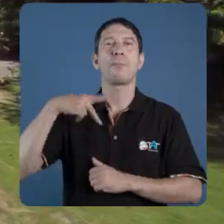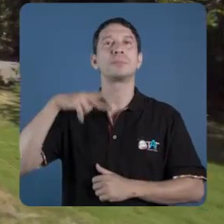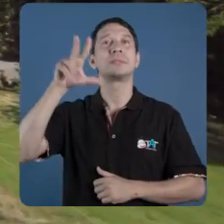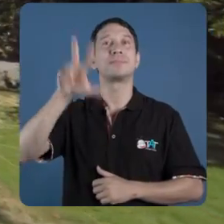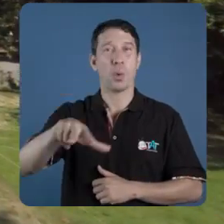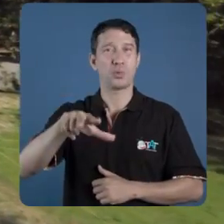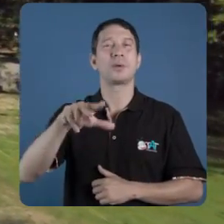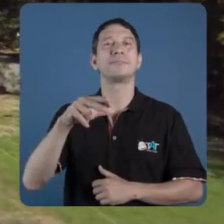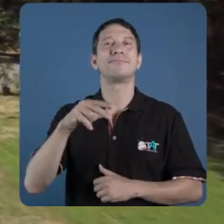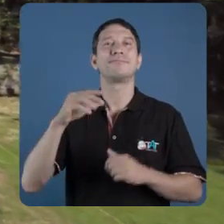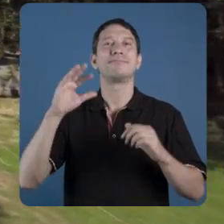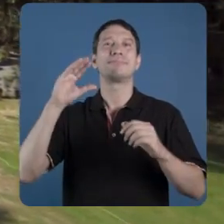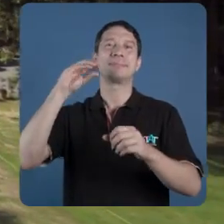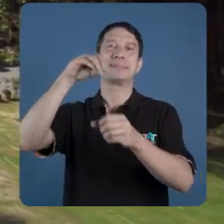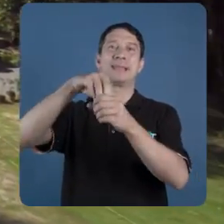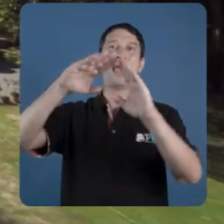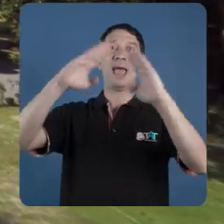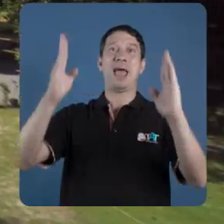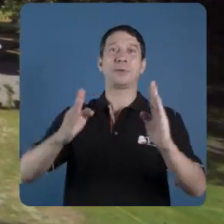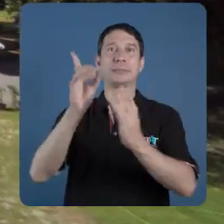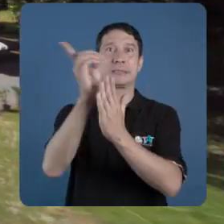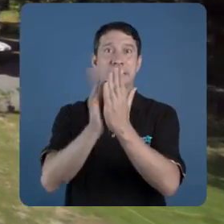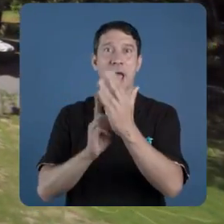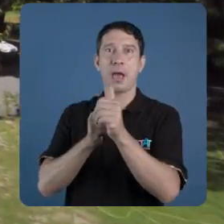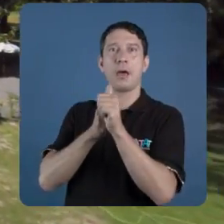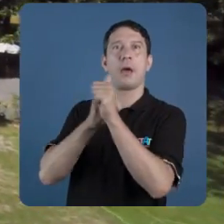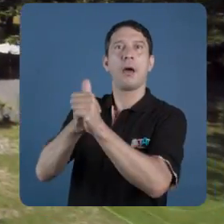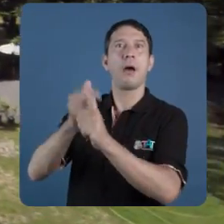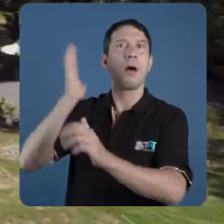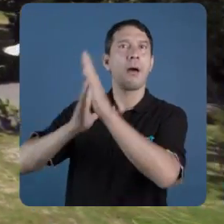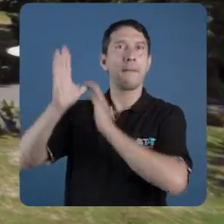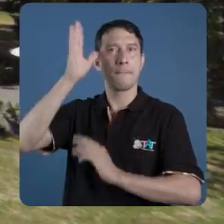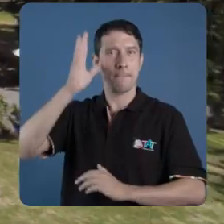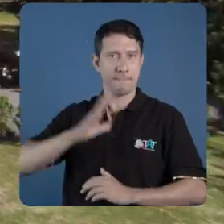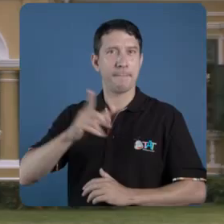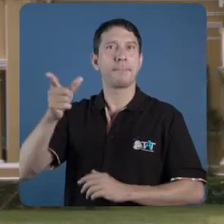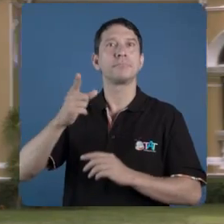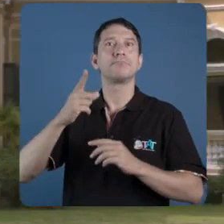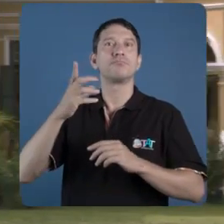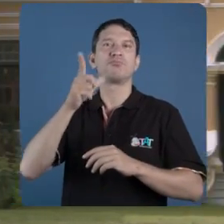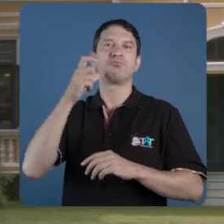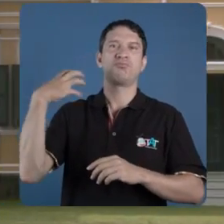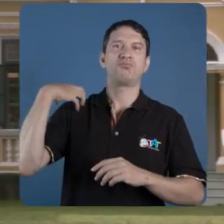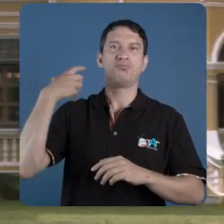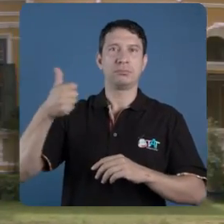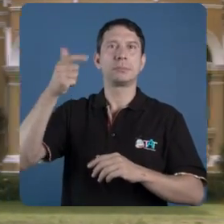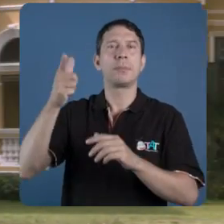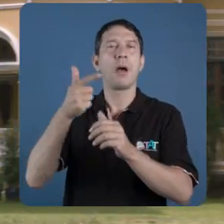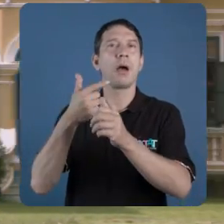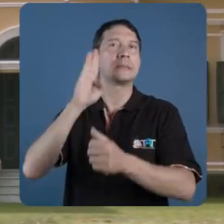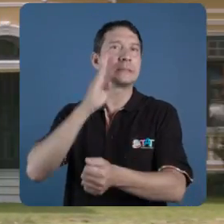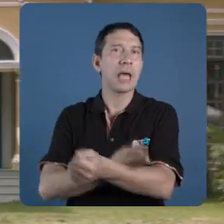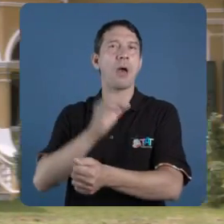One of the first Sino-Portuguese homes in Phuket, the Prat Pitak Sin Pracha Mansion was built on Krabi Road in the early